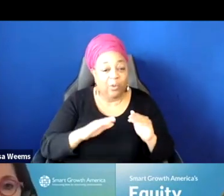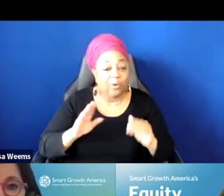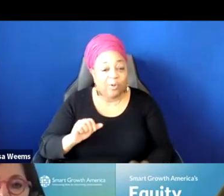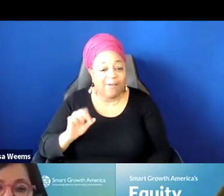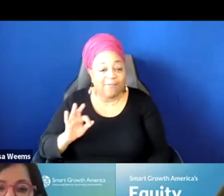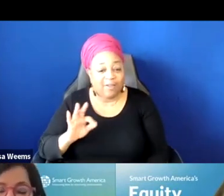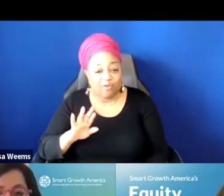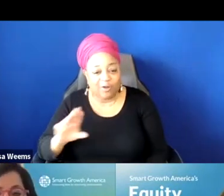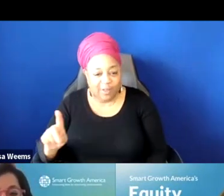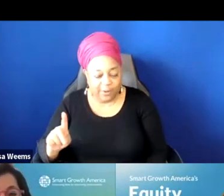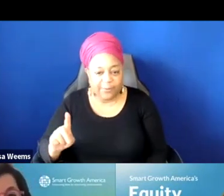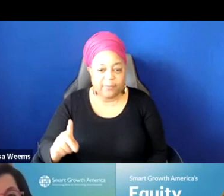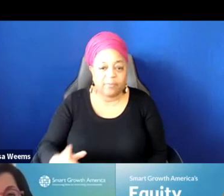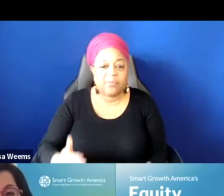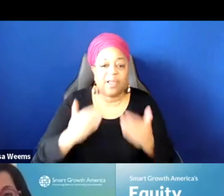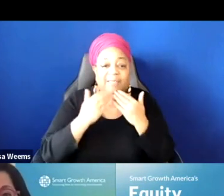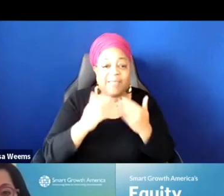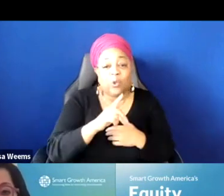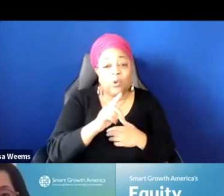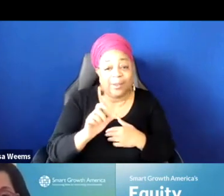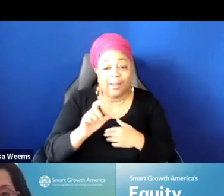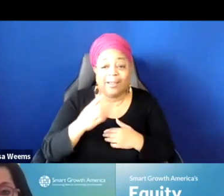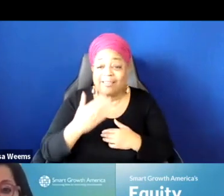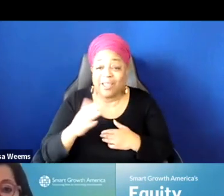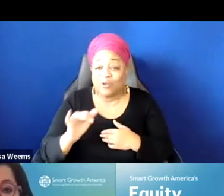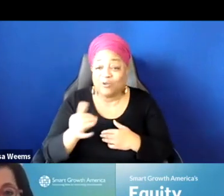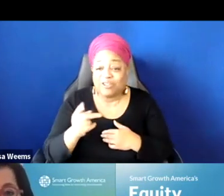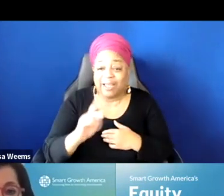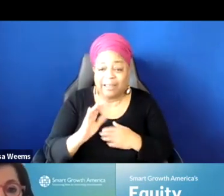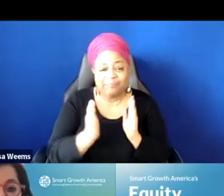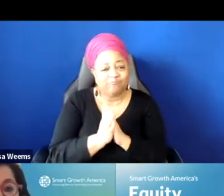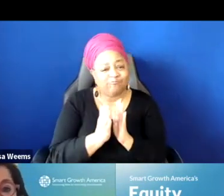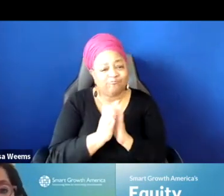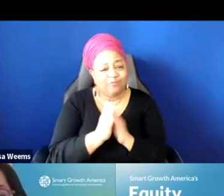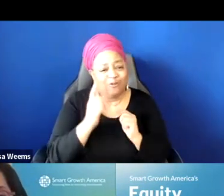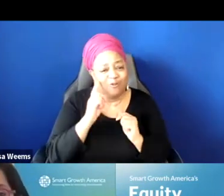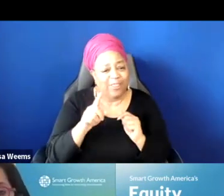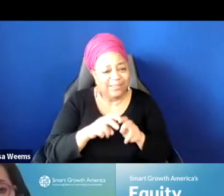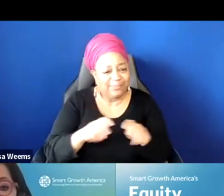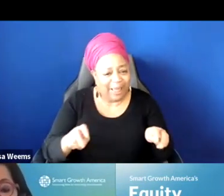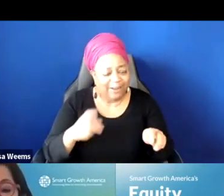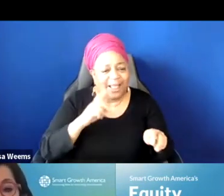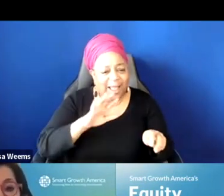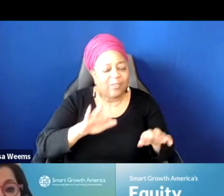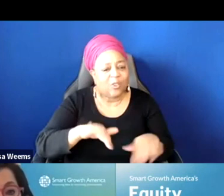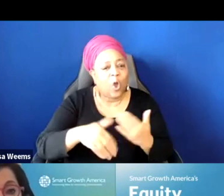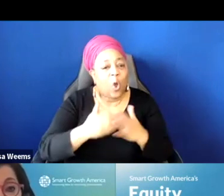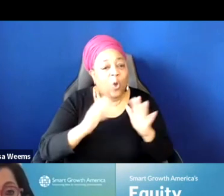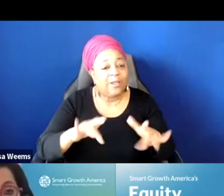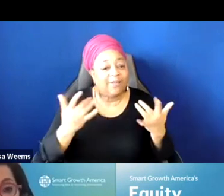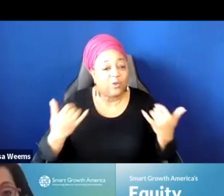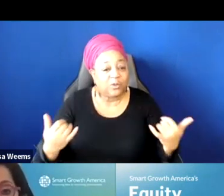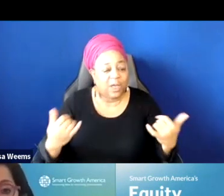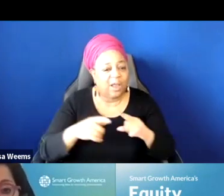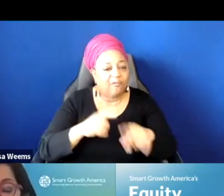Thank you so much, Lee and Jackie, and a big round of applause both for this panel and for the entire event today. From our